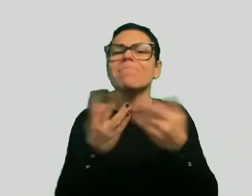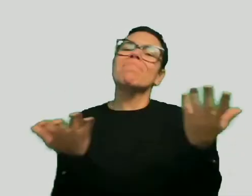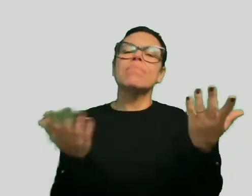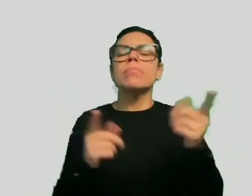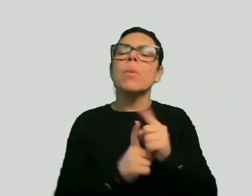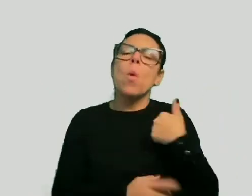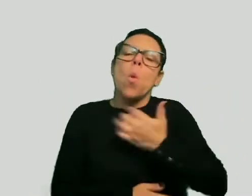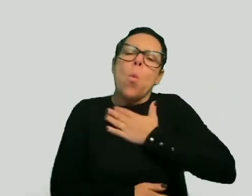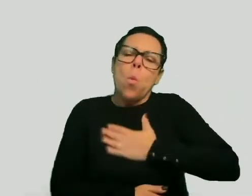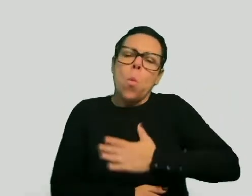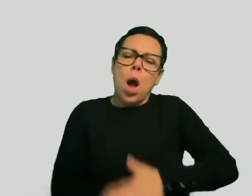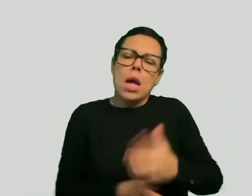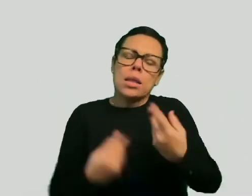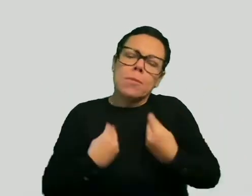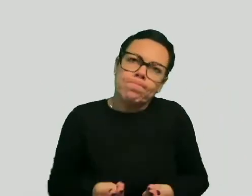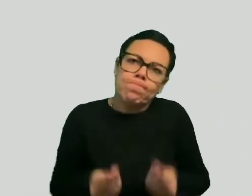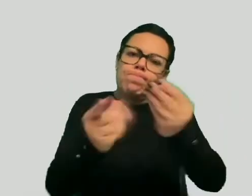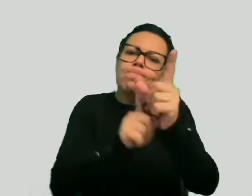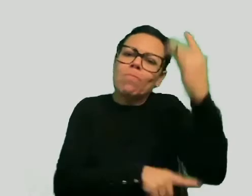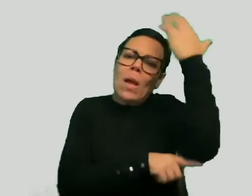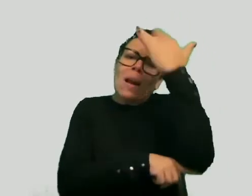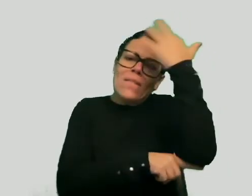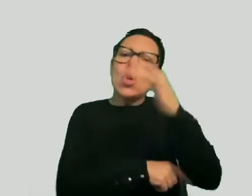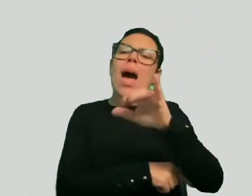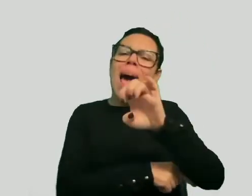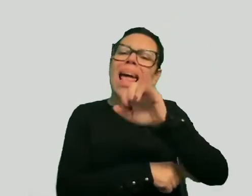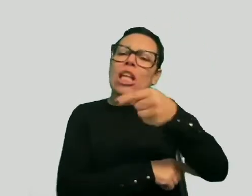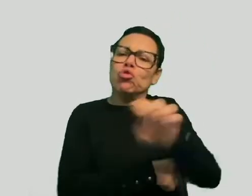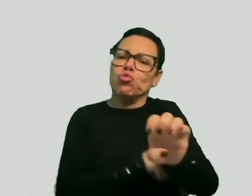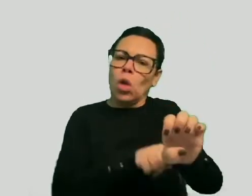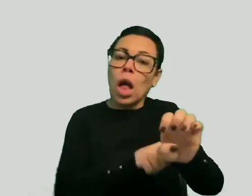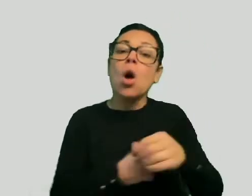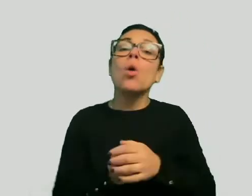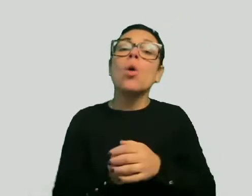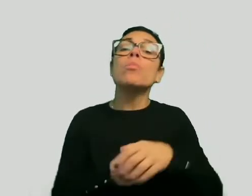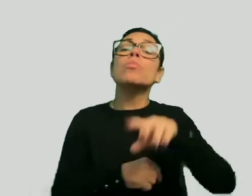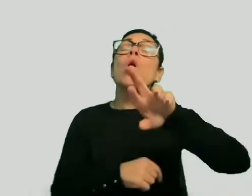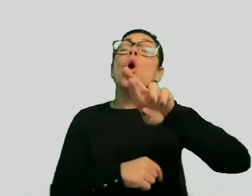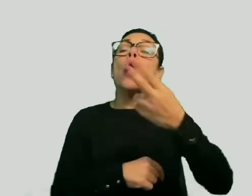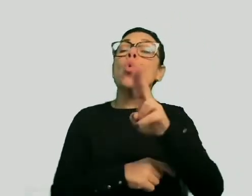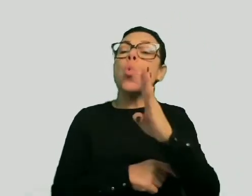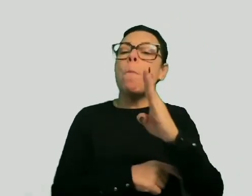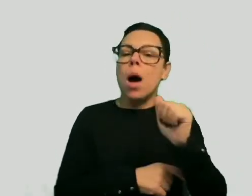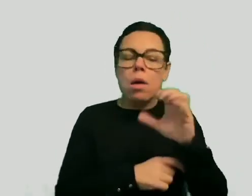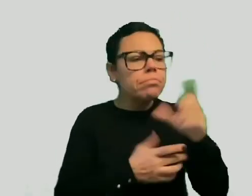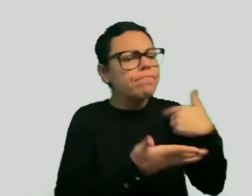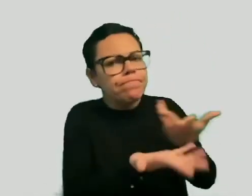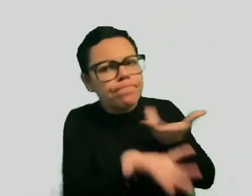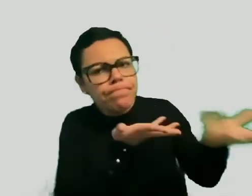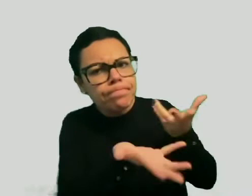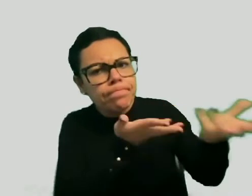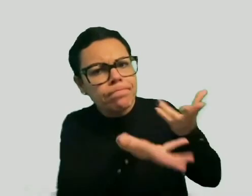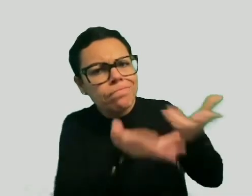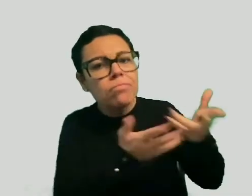joined forces with URBACT, and URBACT has used our resources, our toolkit, to create